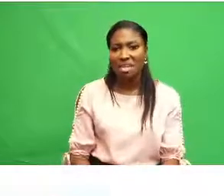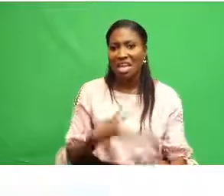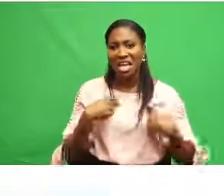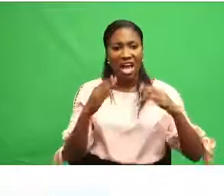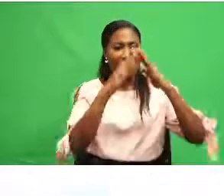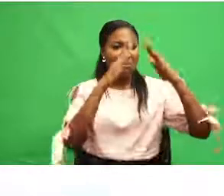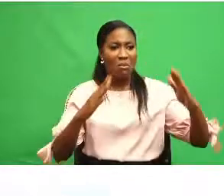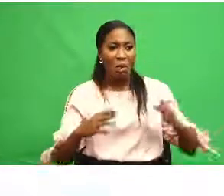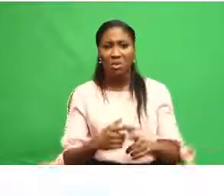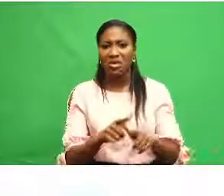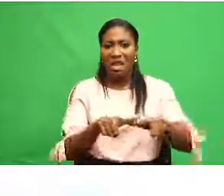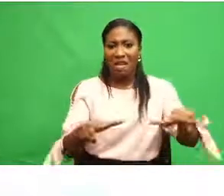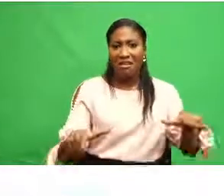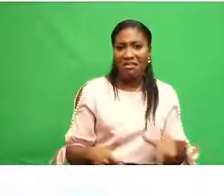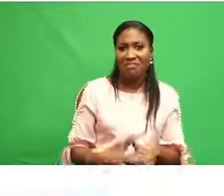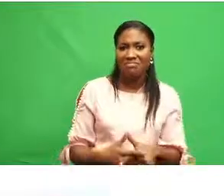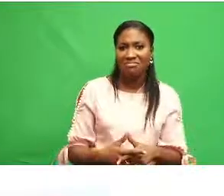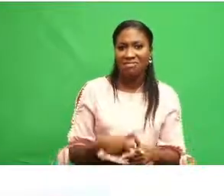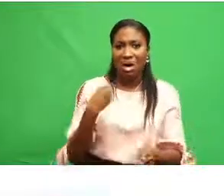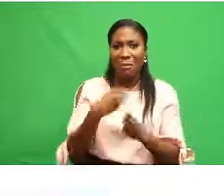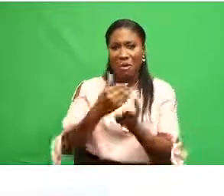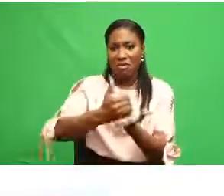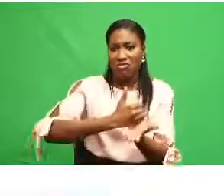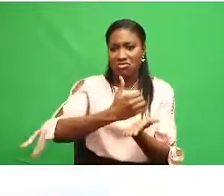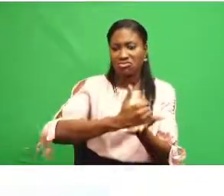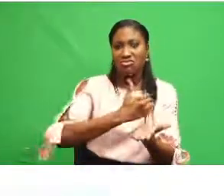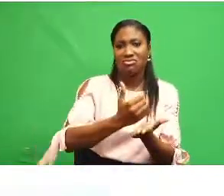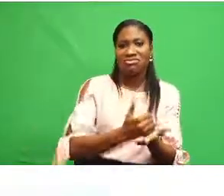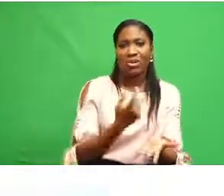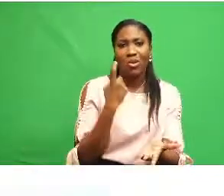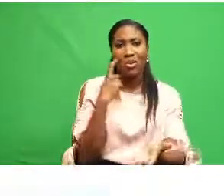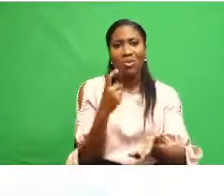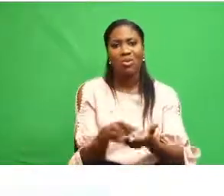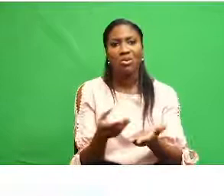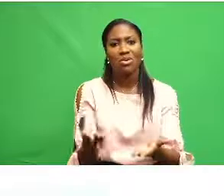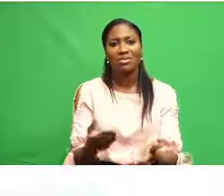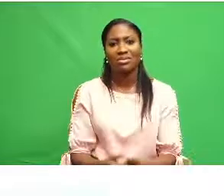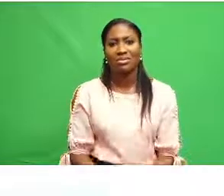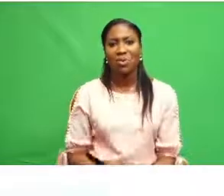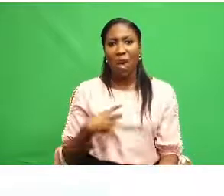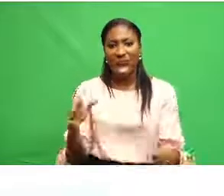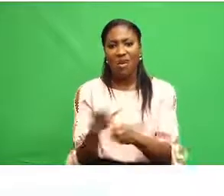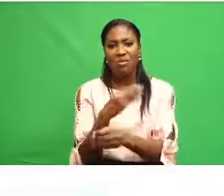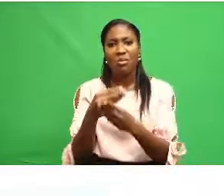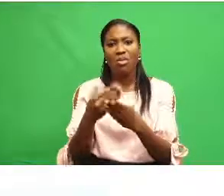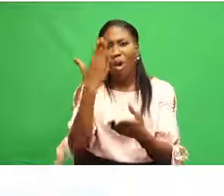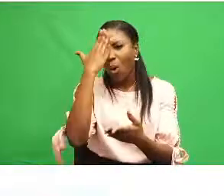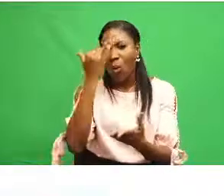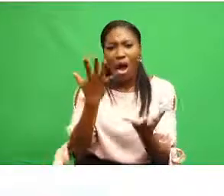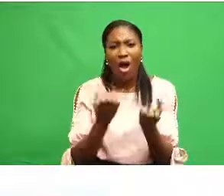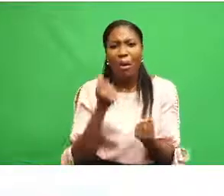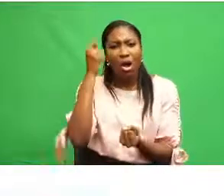and they're renting, and then you're trying to unfold everything to find the facts. So that is oftentimes where